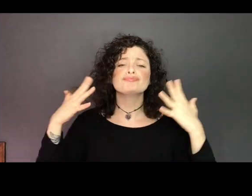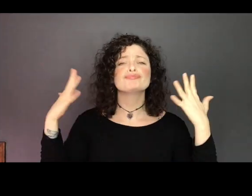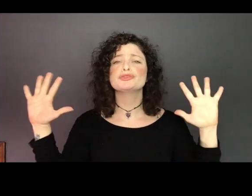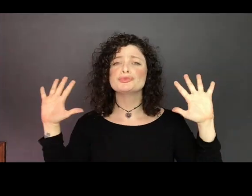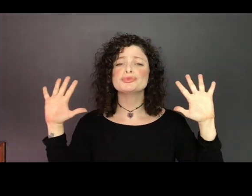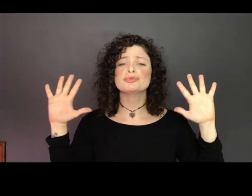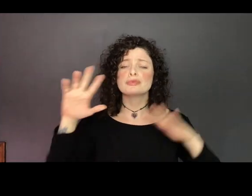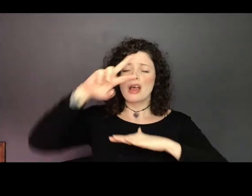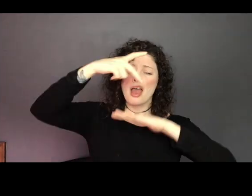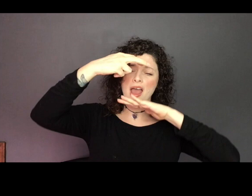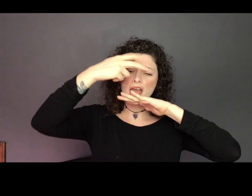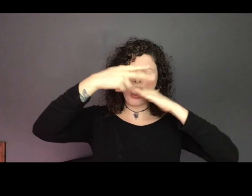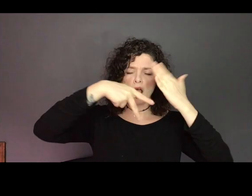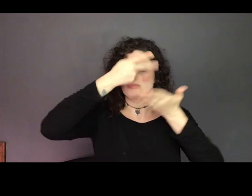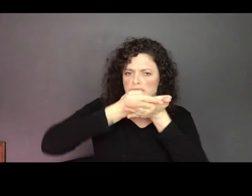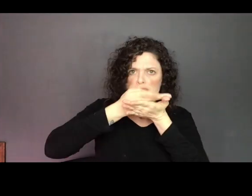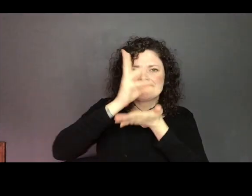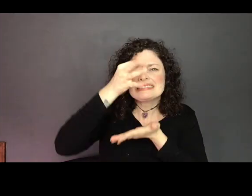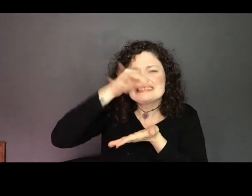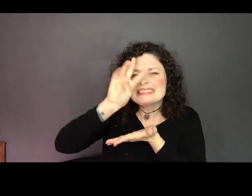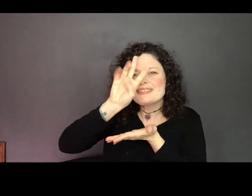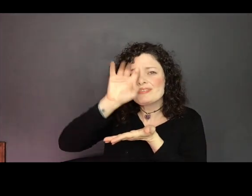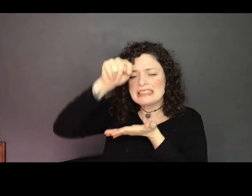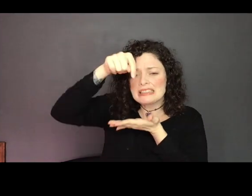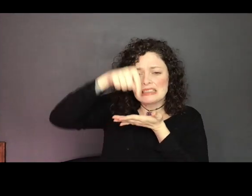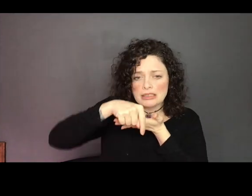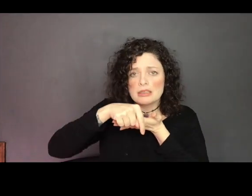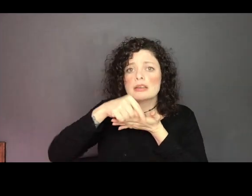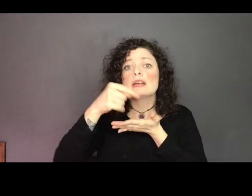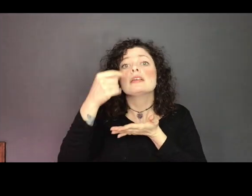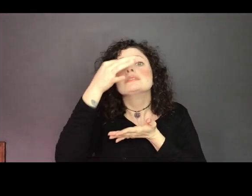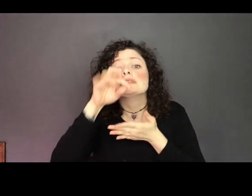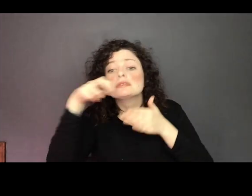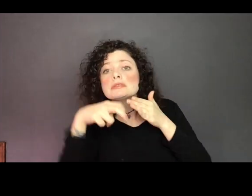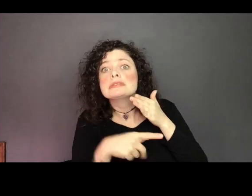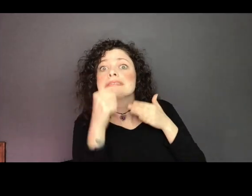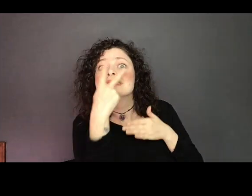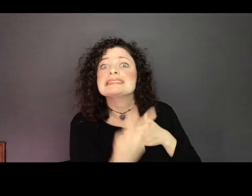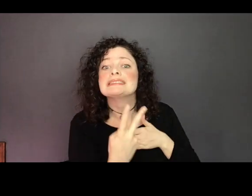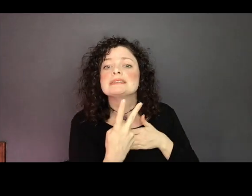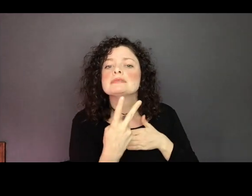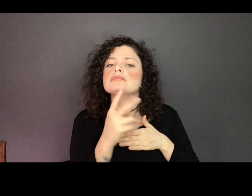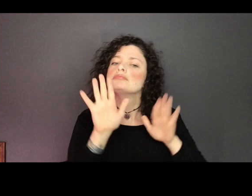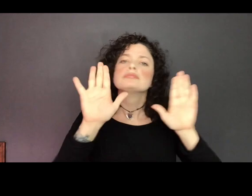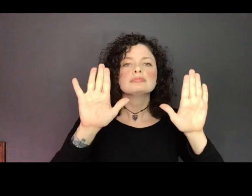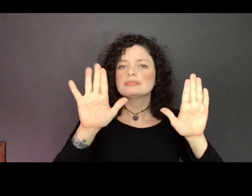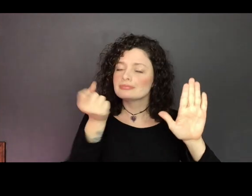it all to end, and you land 6 feet below upon a fire escape you didn't know was there at